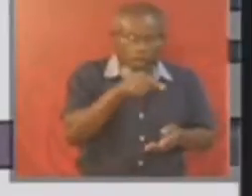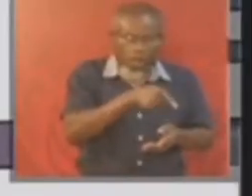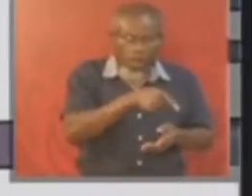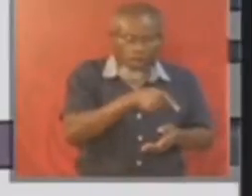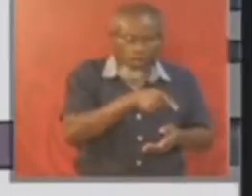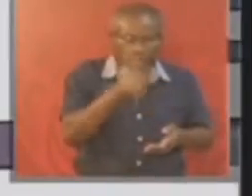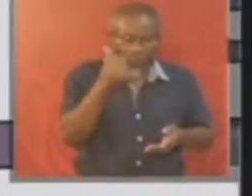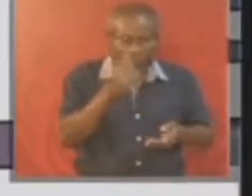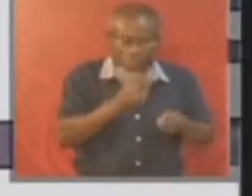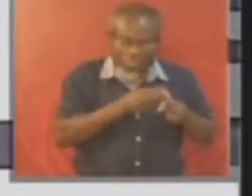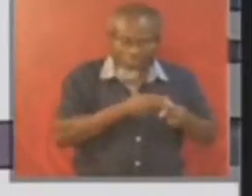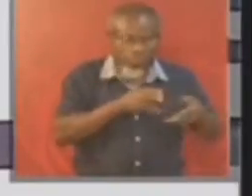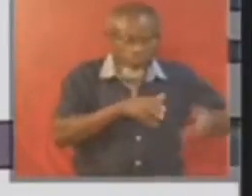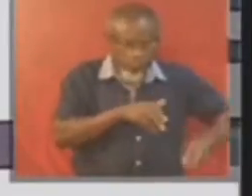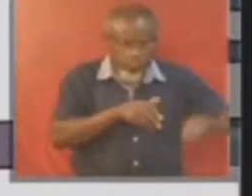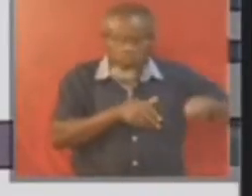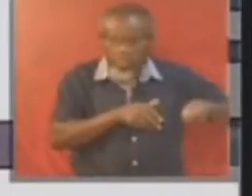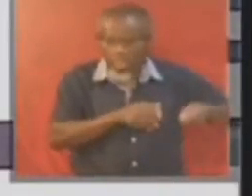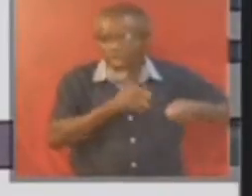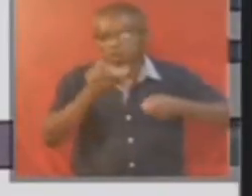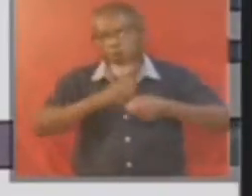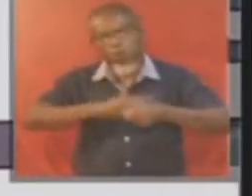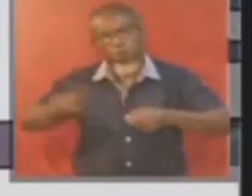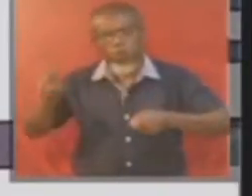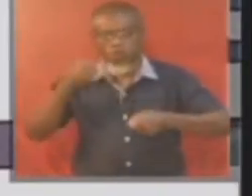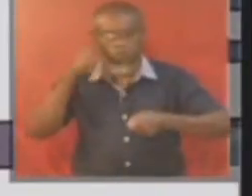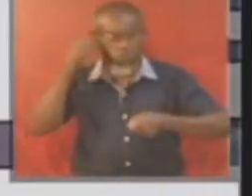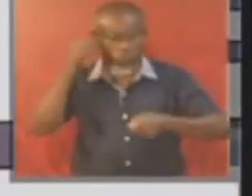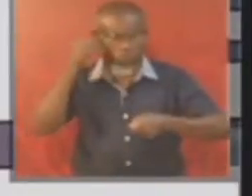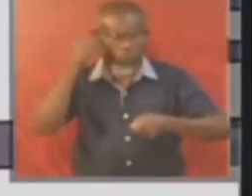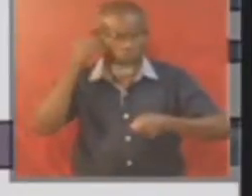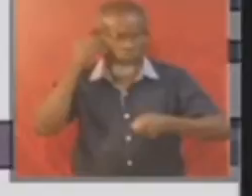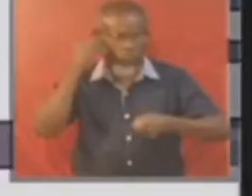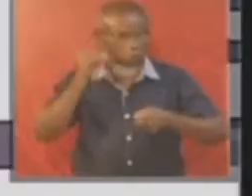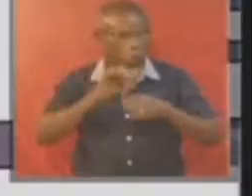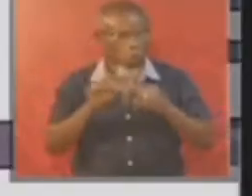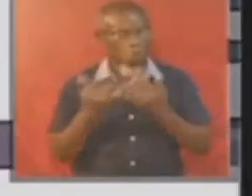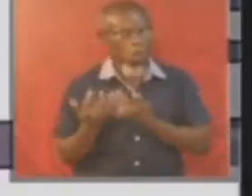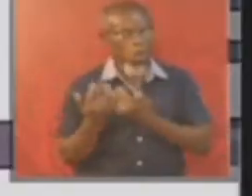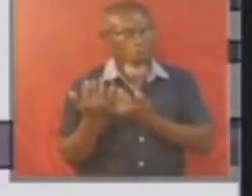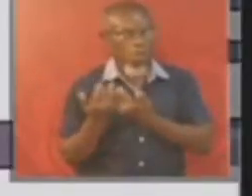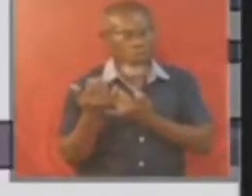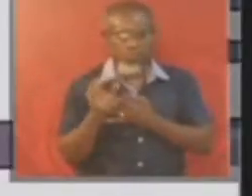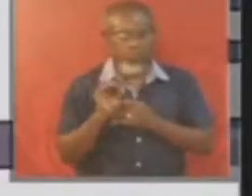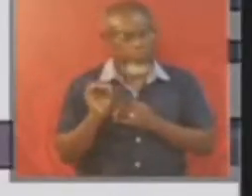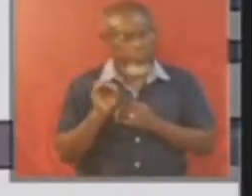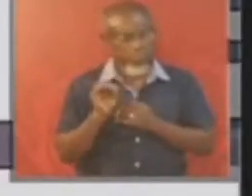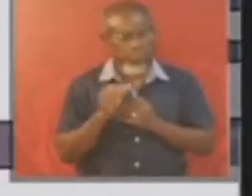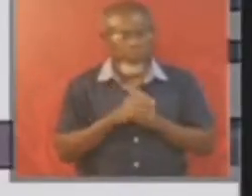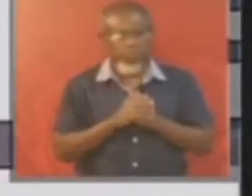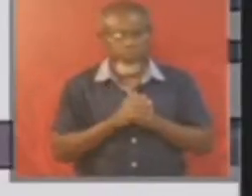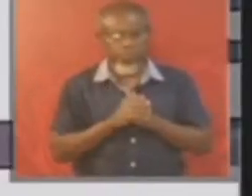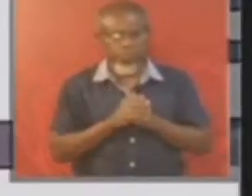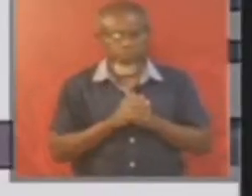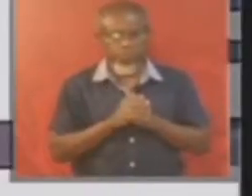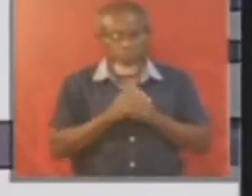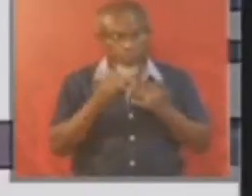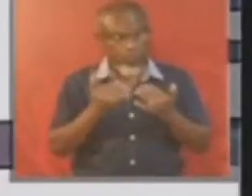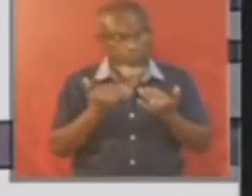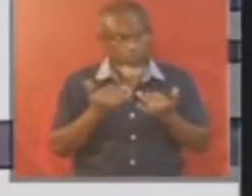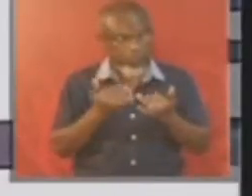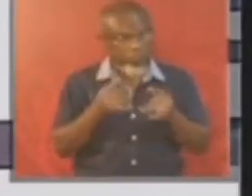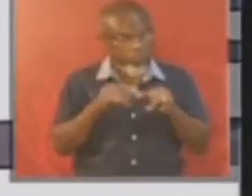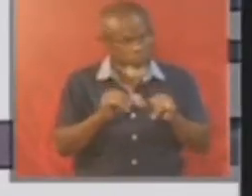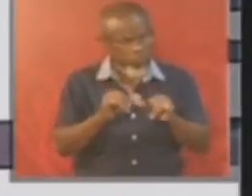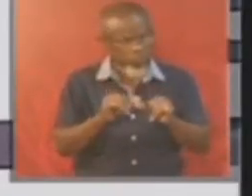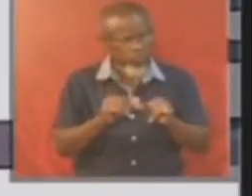If it was discovered that a patient needed a further assessment, what we would have done is what we were doing and are doing currently is bringing